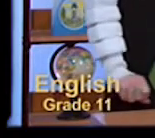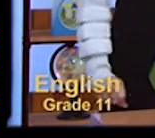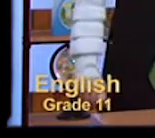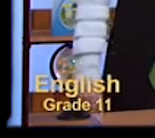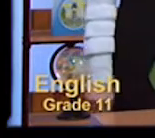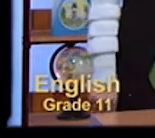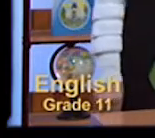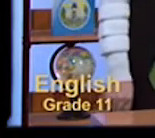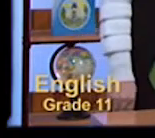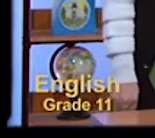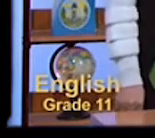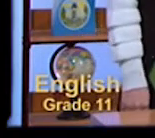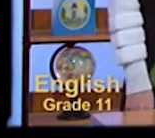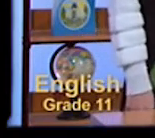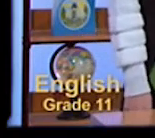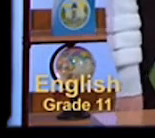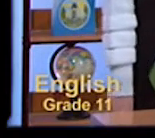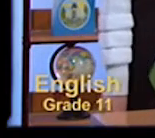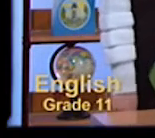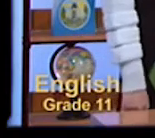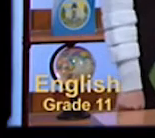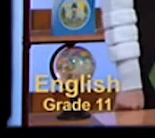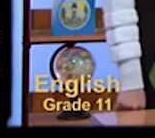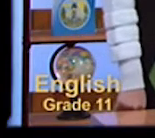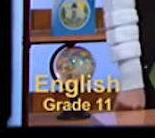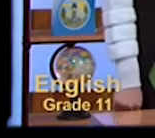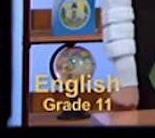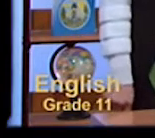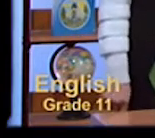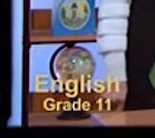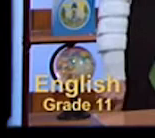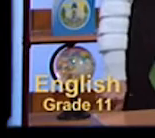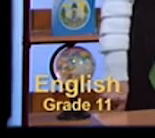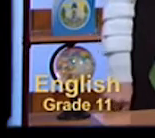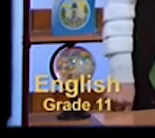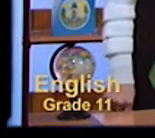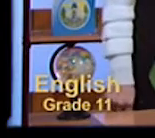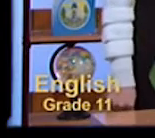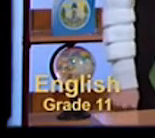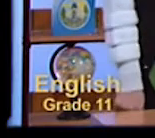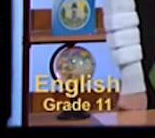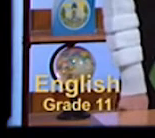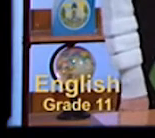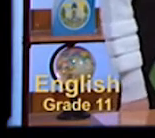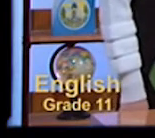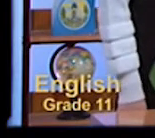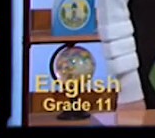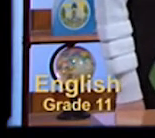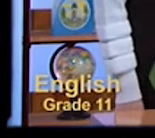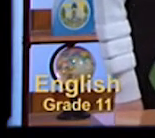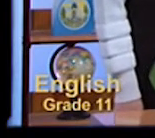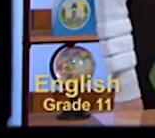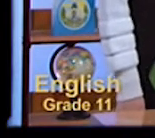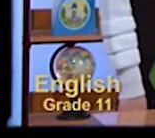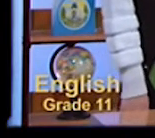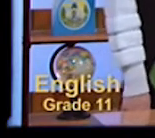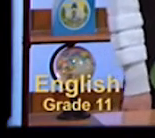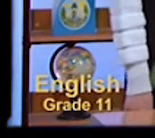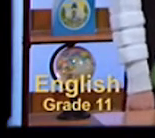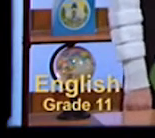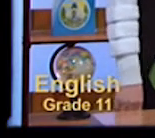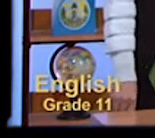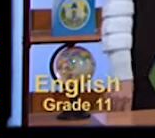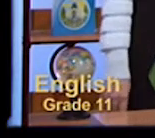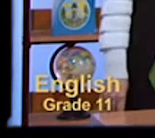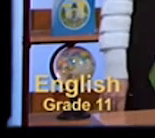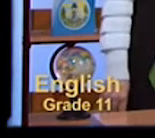Now, let's move on. Move to the next activity 4 on page 104. In this activity, again, we